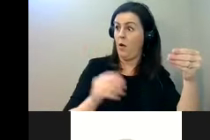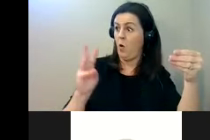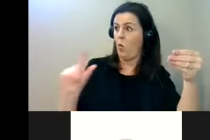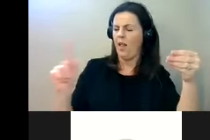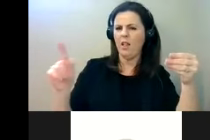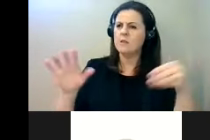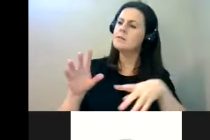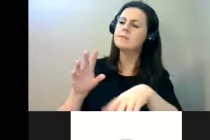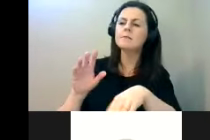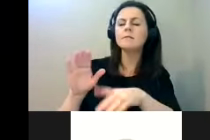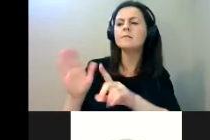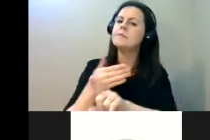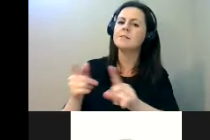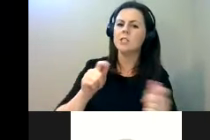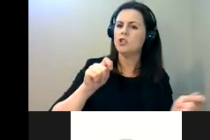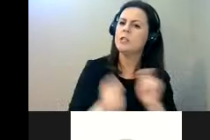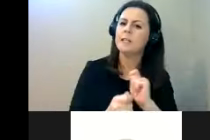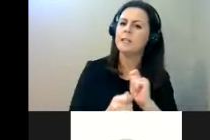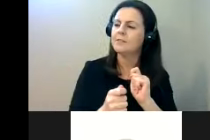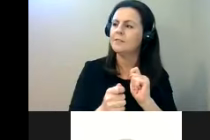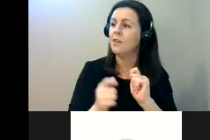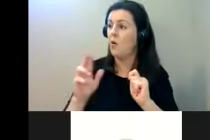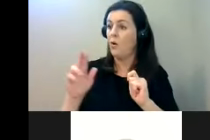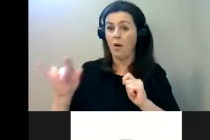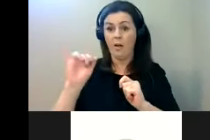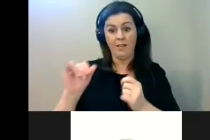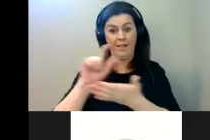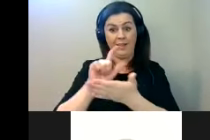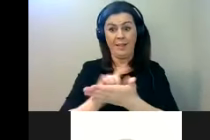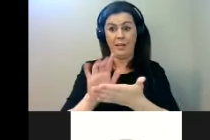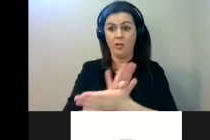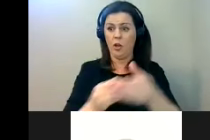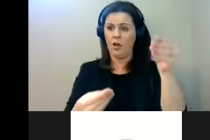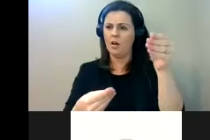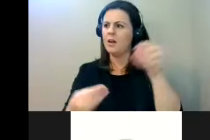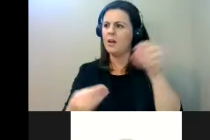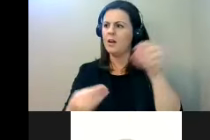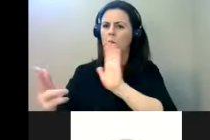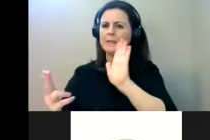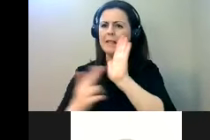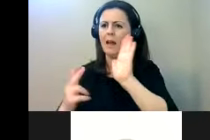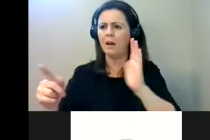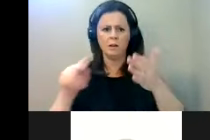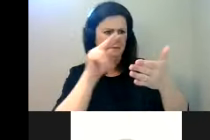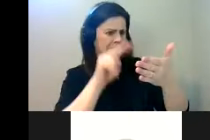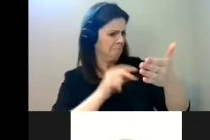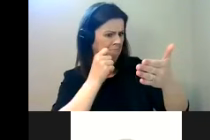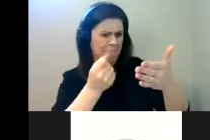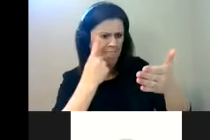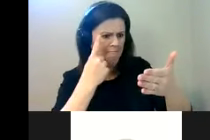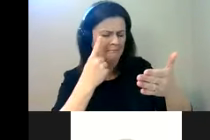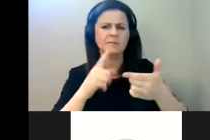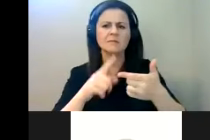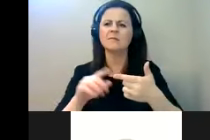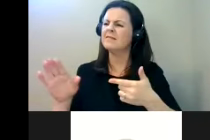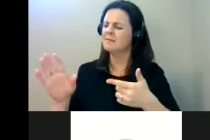sign legal documents that are not really understood, to give money to relatives or caregivers or